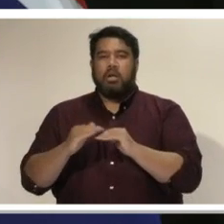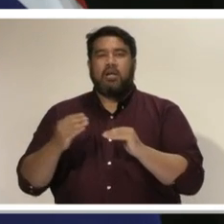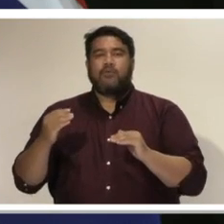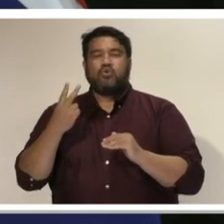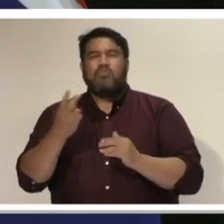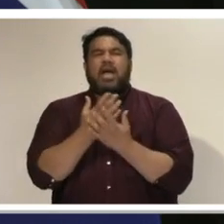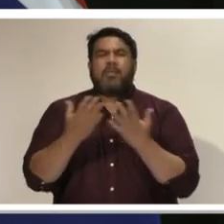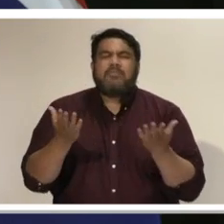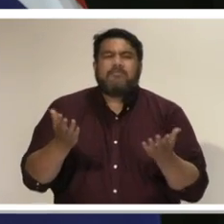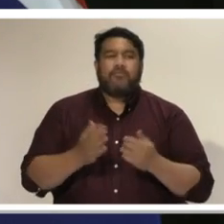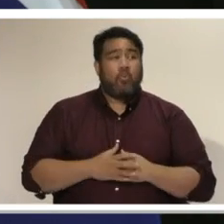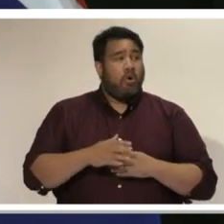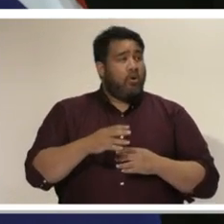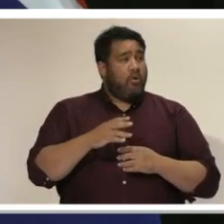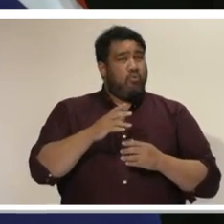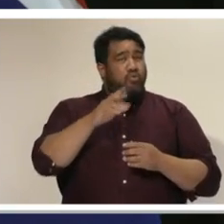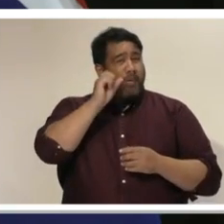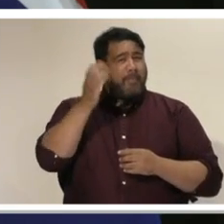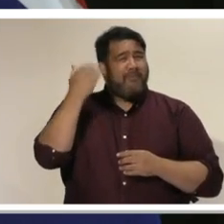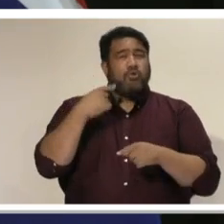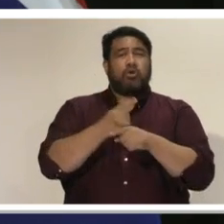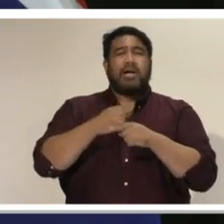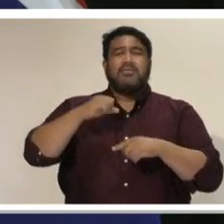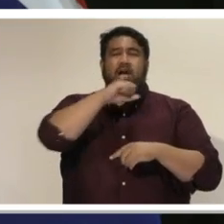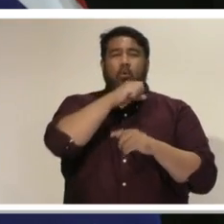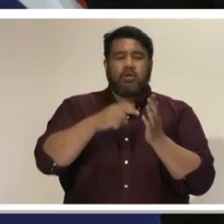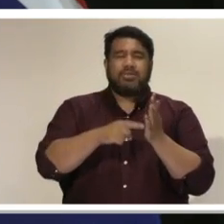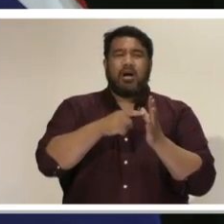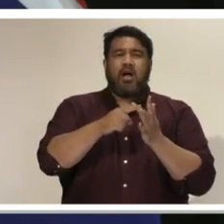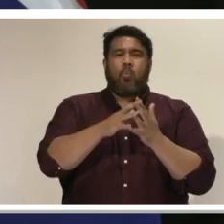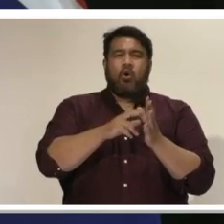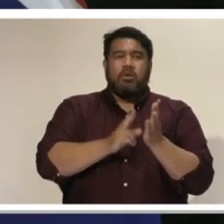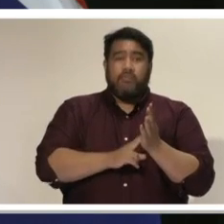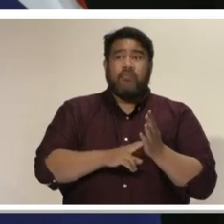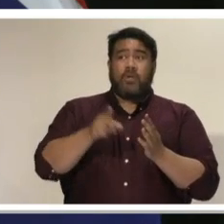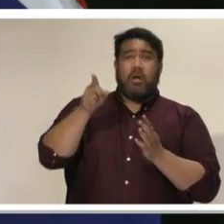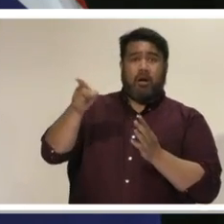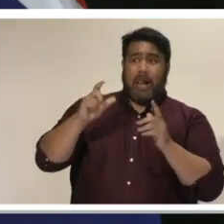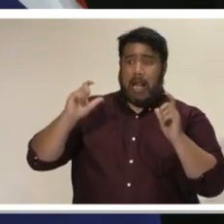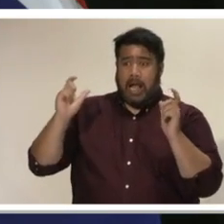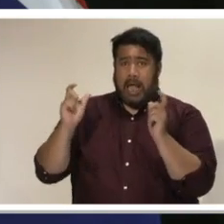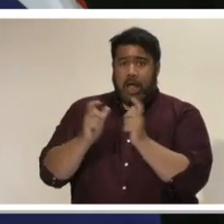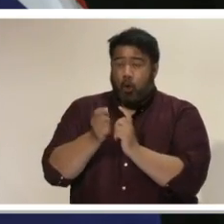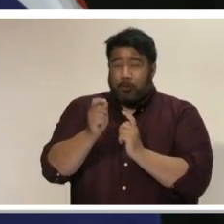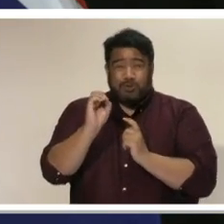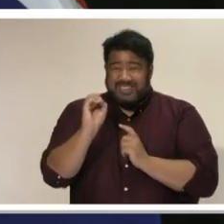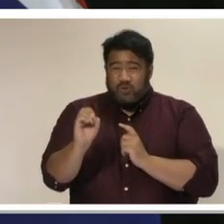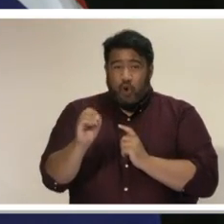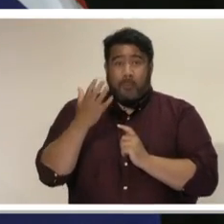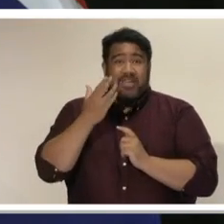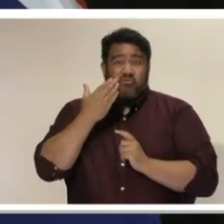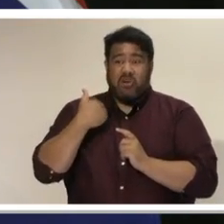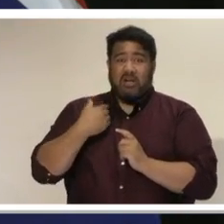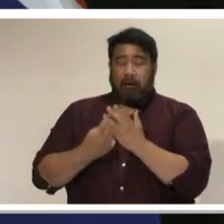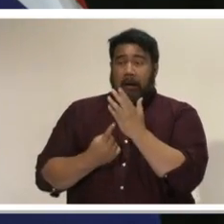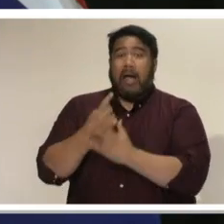scenario in Taiwan, for instance, where they've managed to get down to very low numbers of cases, sometimes 0, but in recent days they've had the